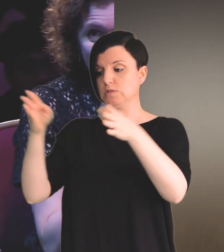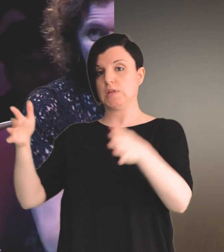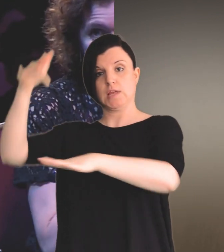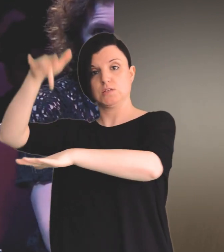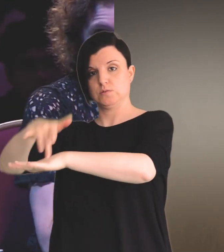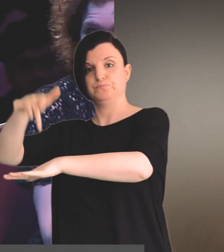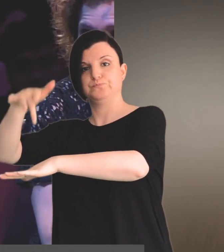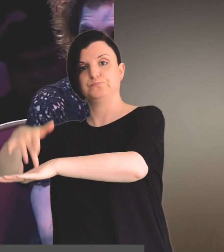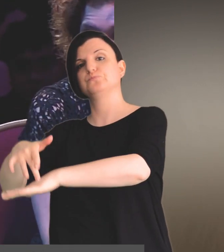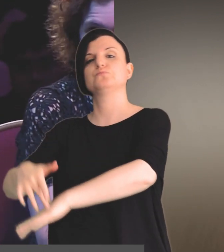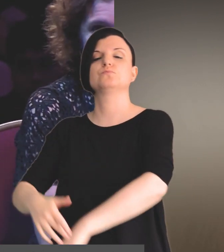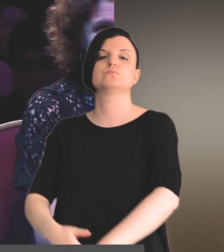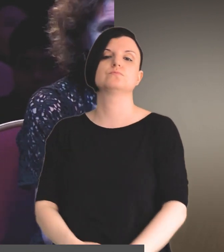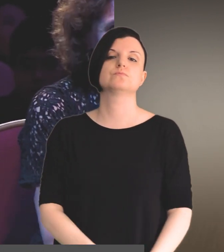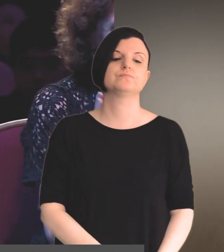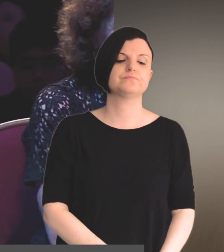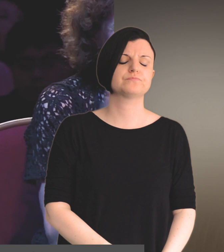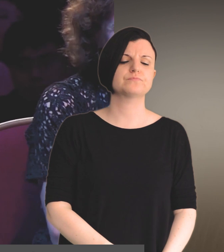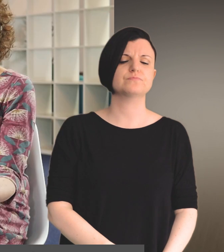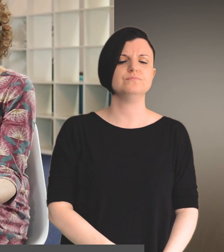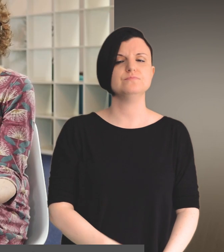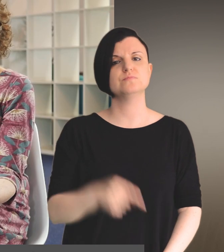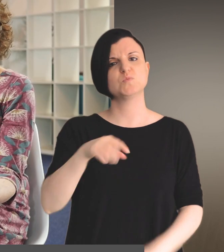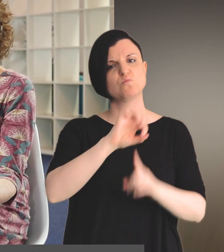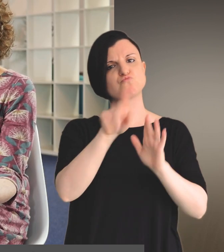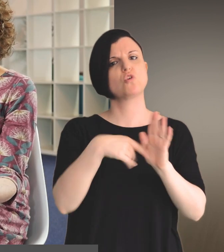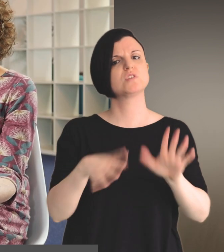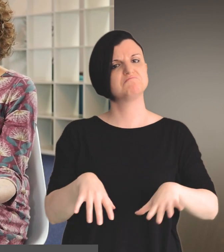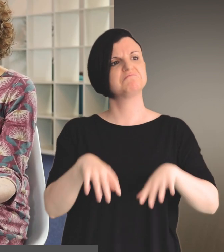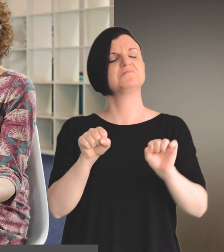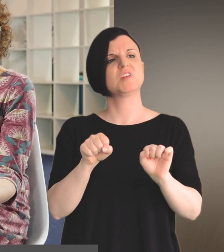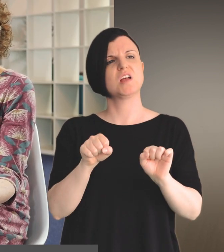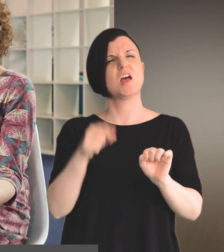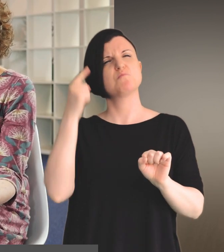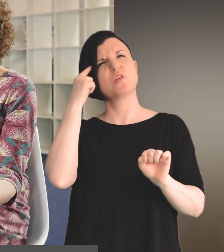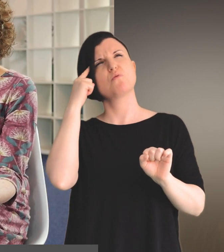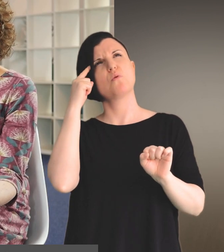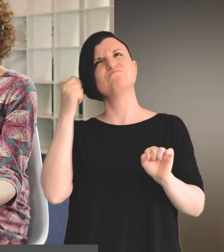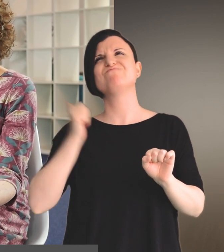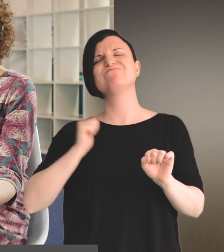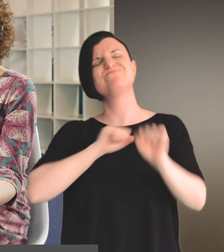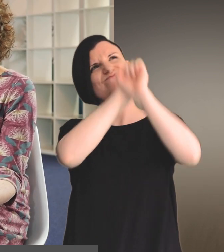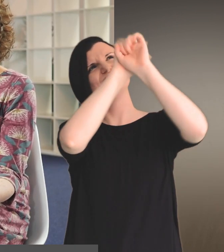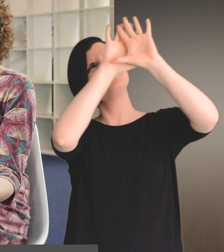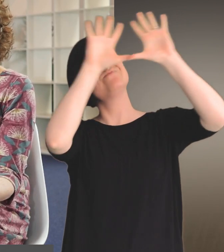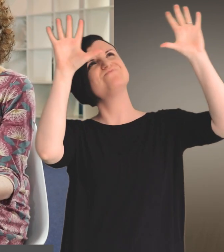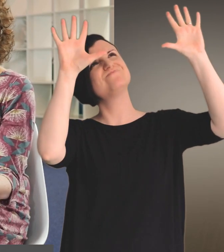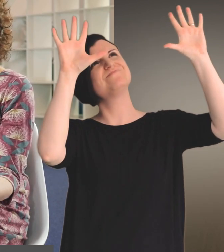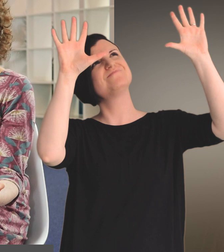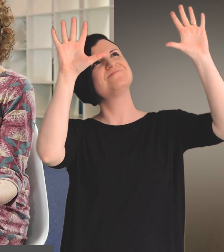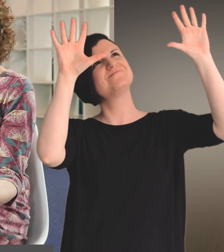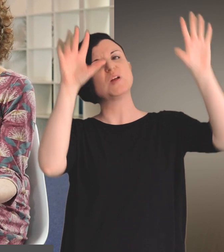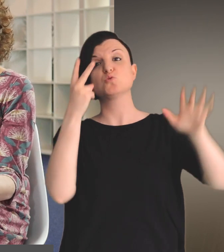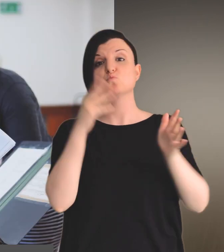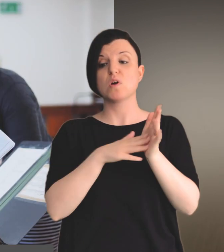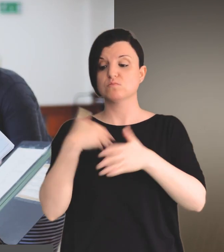stage. When we started Changemakers, we sort of had an idea of what we might do and what might happen. We